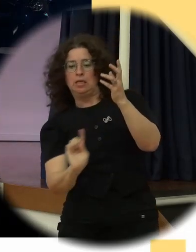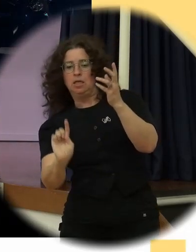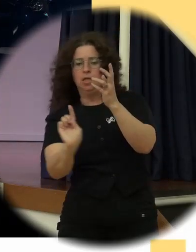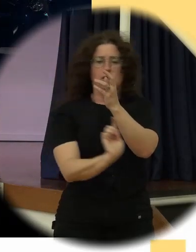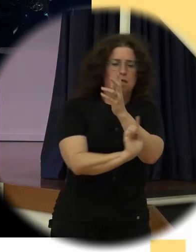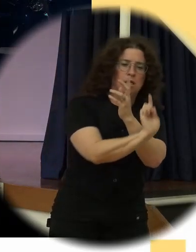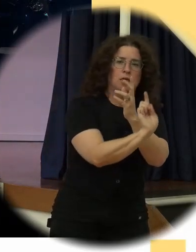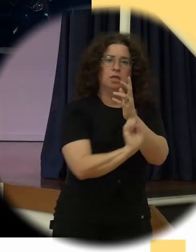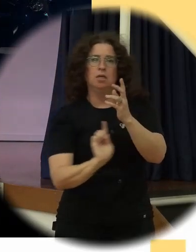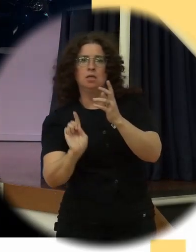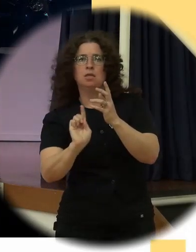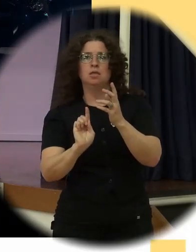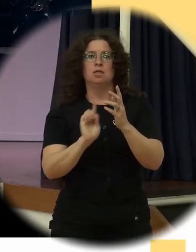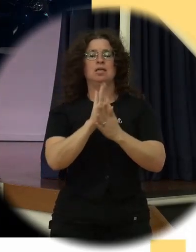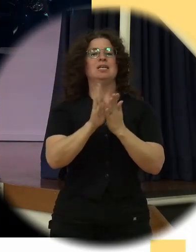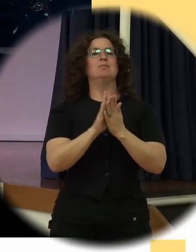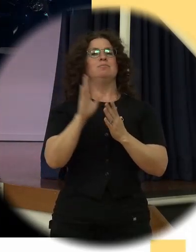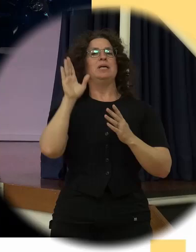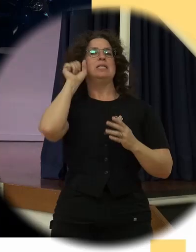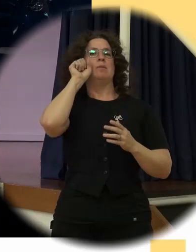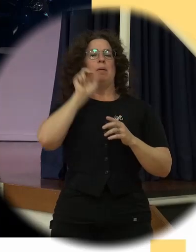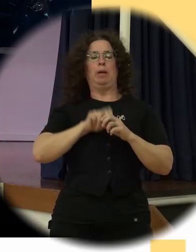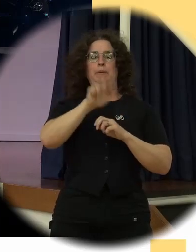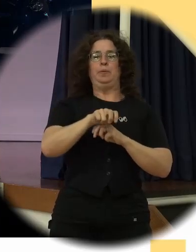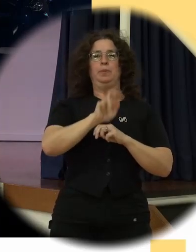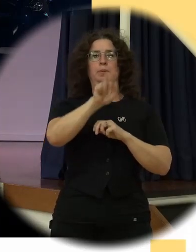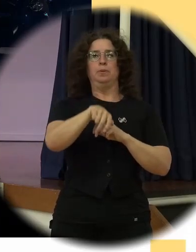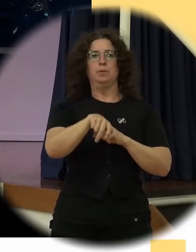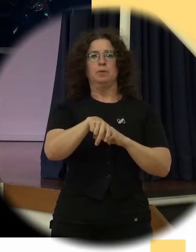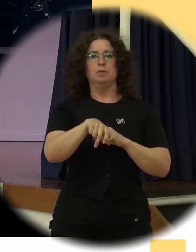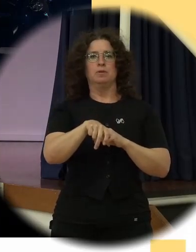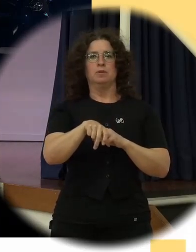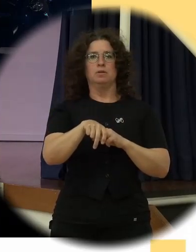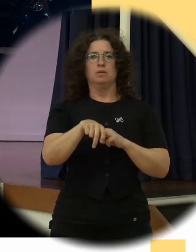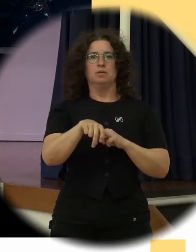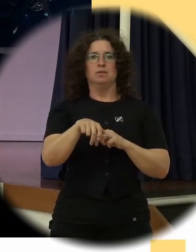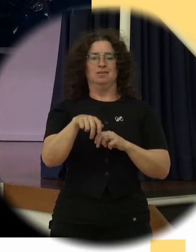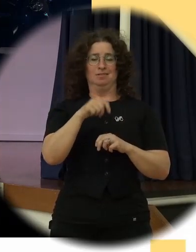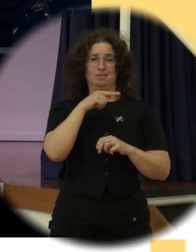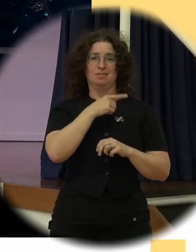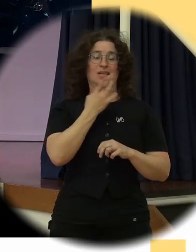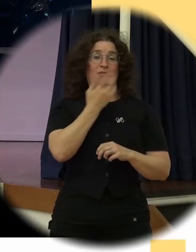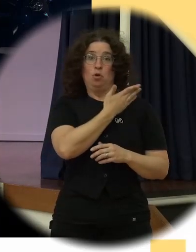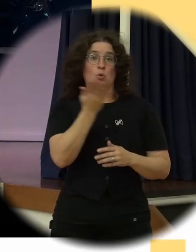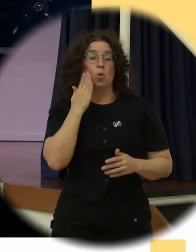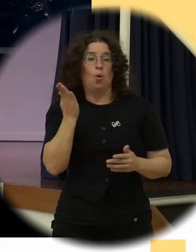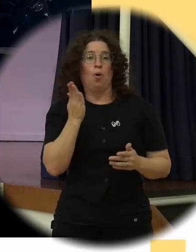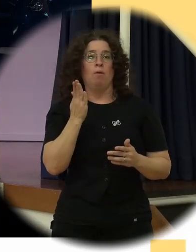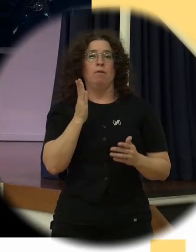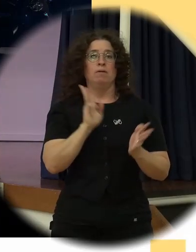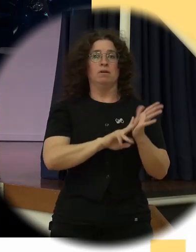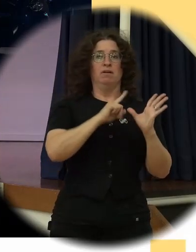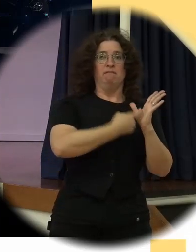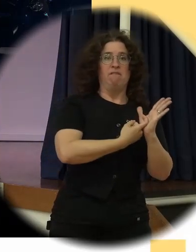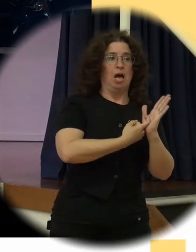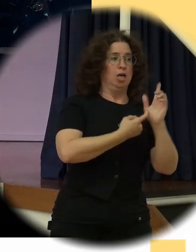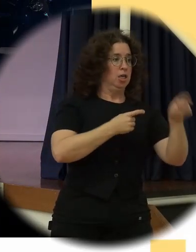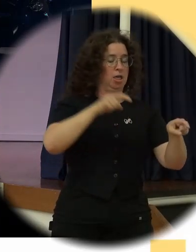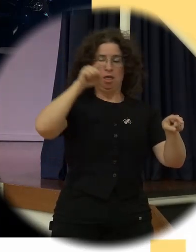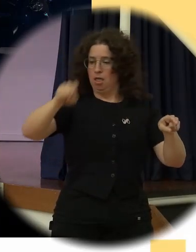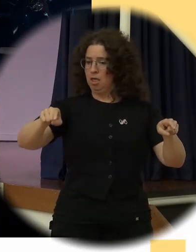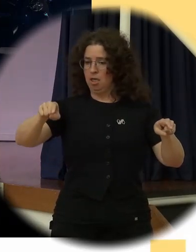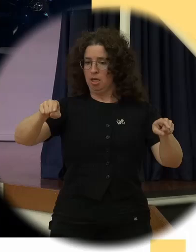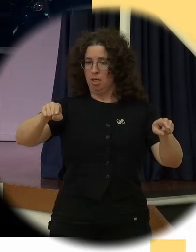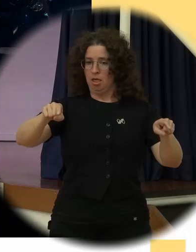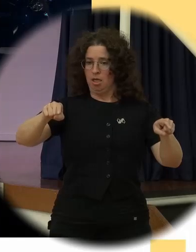which ones, it's making all these memory leaps. And if you're unaware, jumping around memory from variable to variable that are in different locations